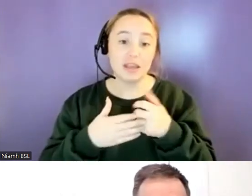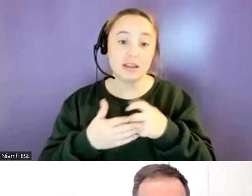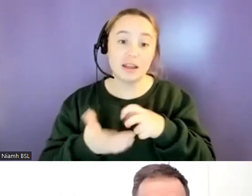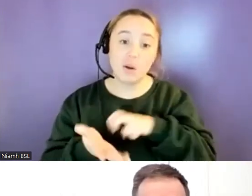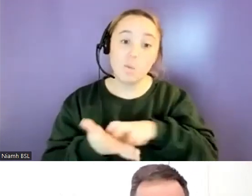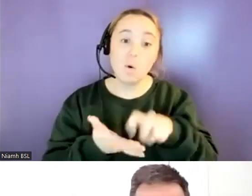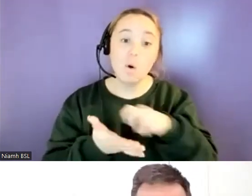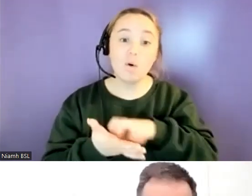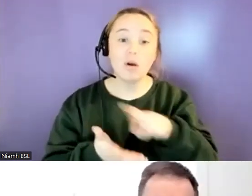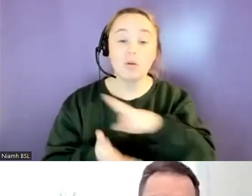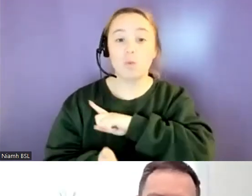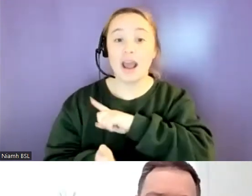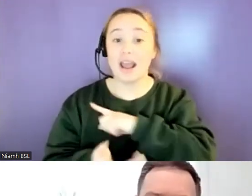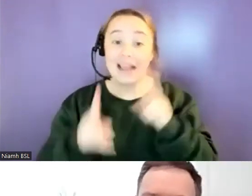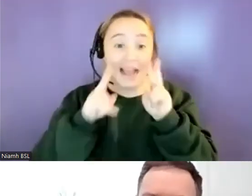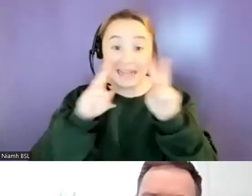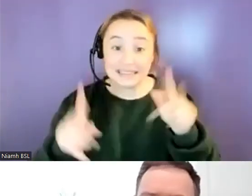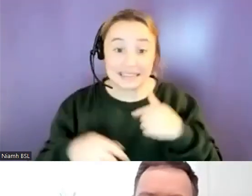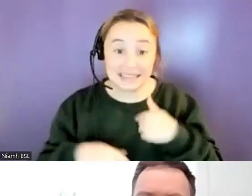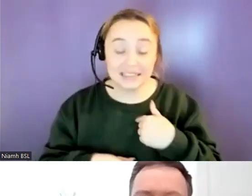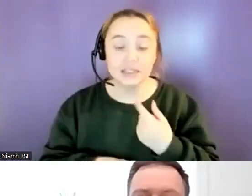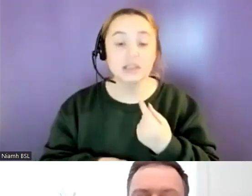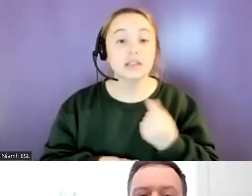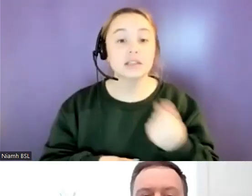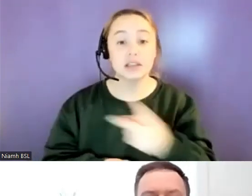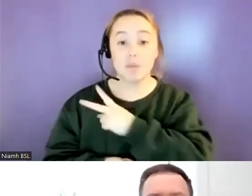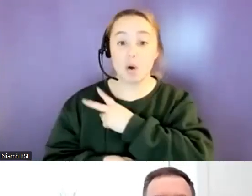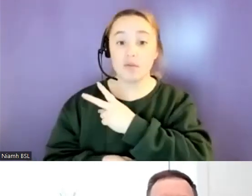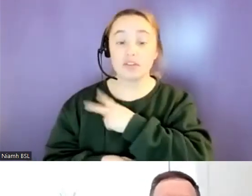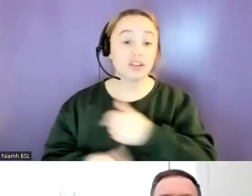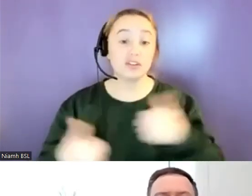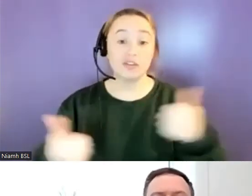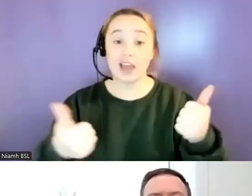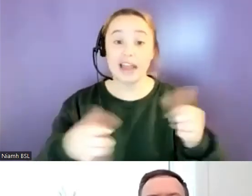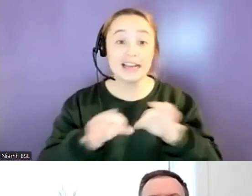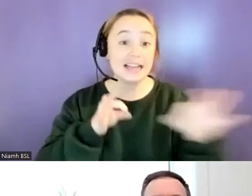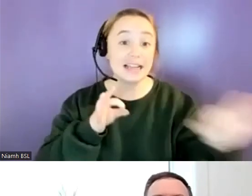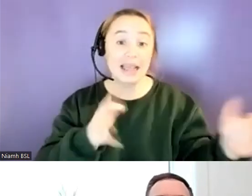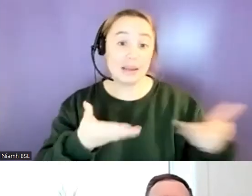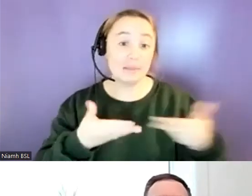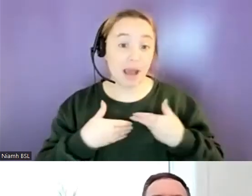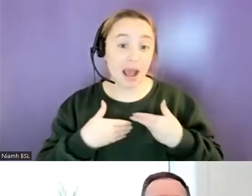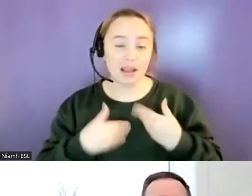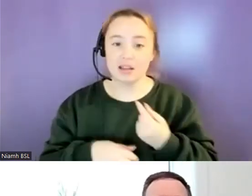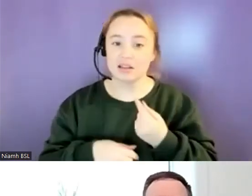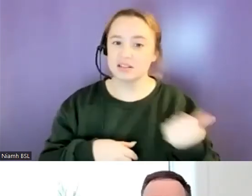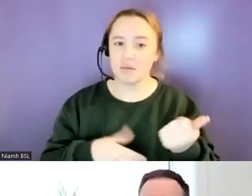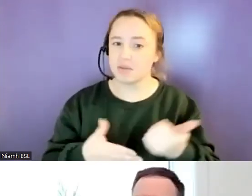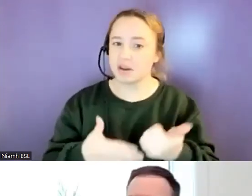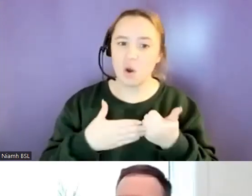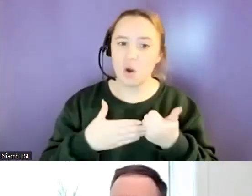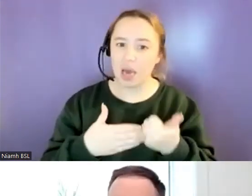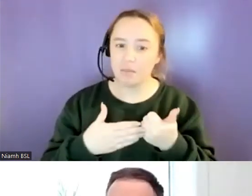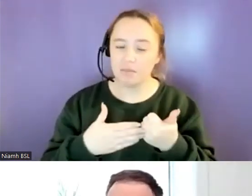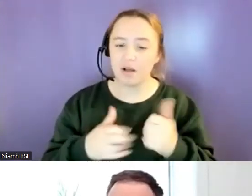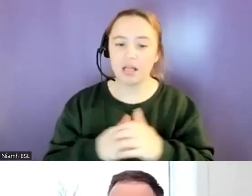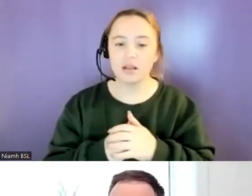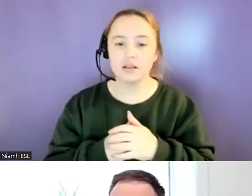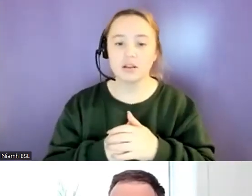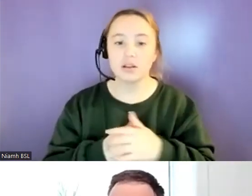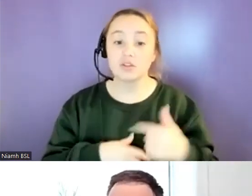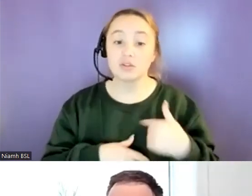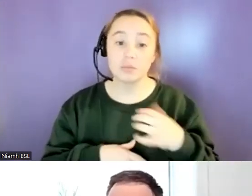officers were very cooperative. They gave me my cane back, blah, blah, blah. Some weren't. So my main question